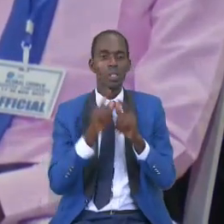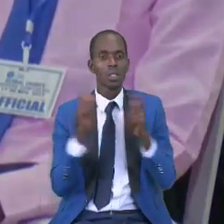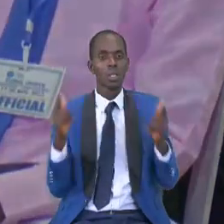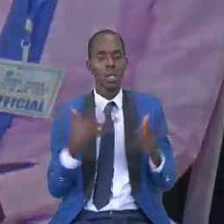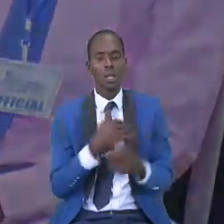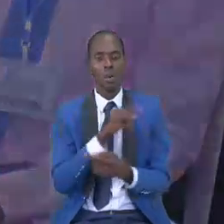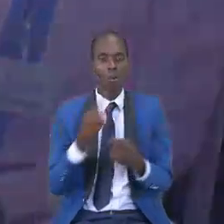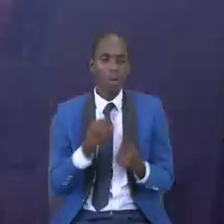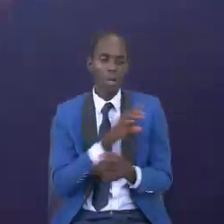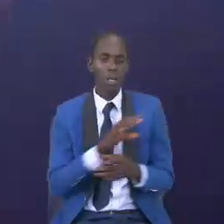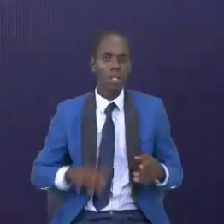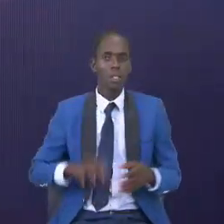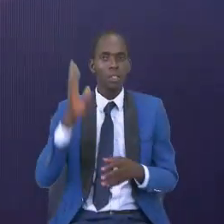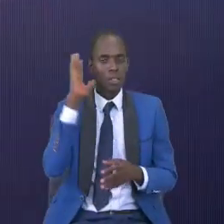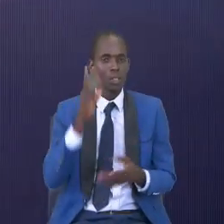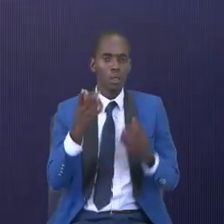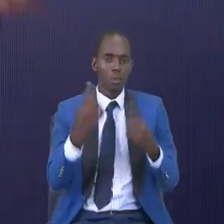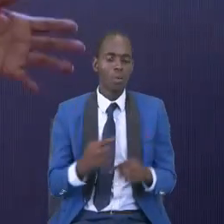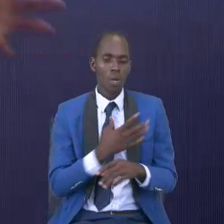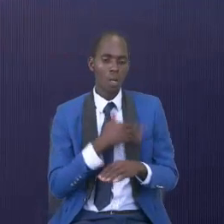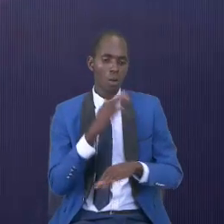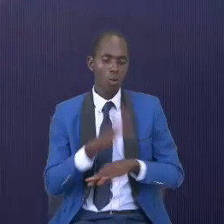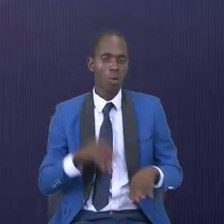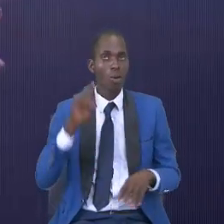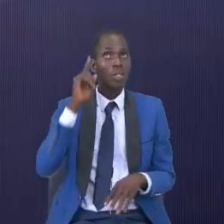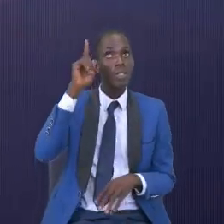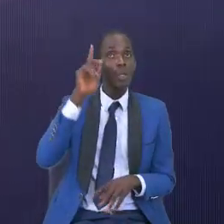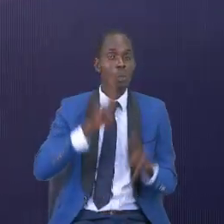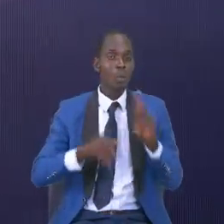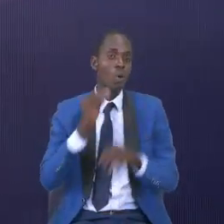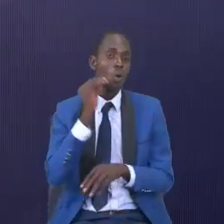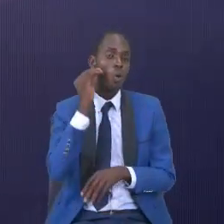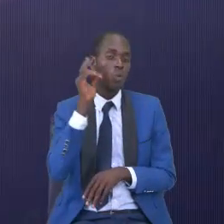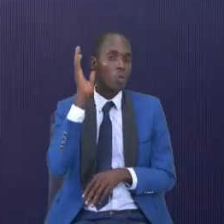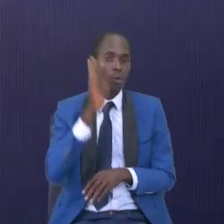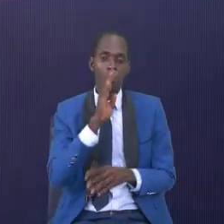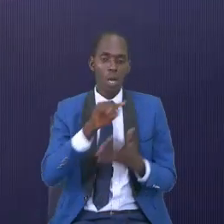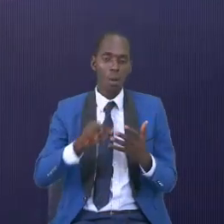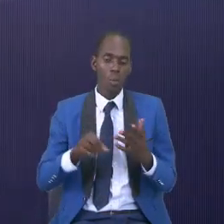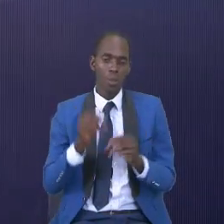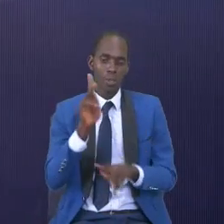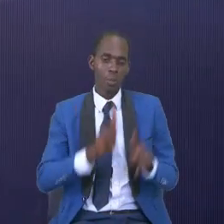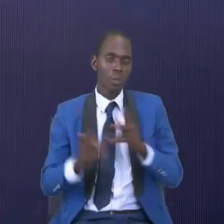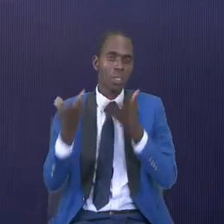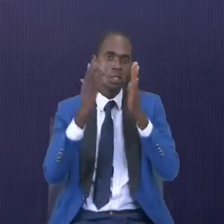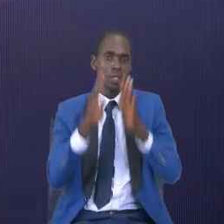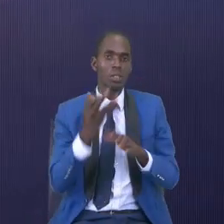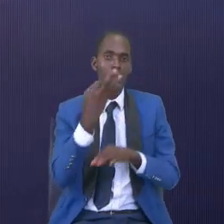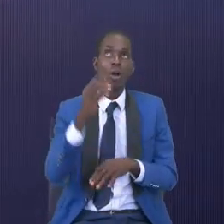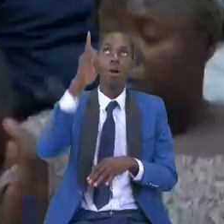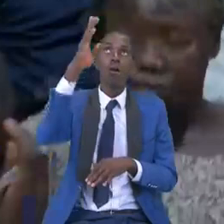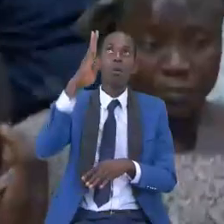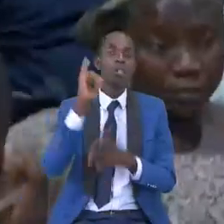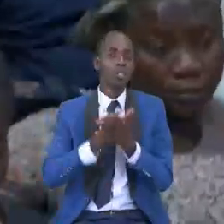people home, you'll be among the saints, among the servants of God that will go home for your reward in Jesus'